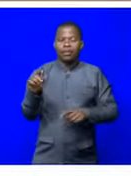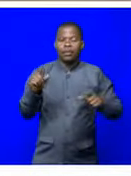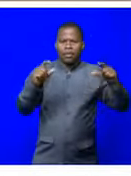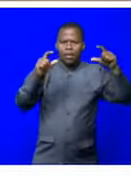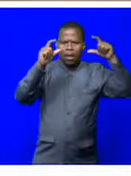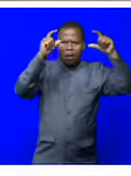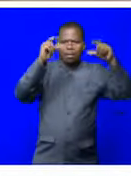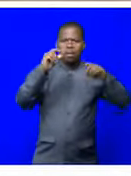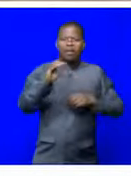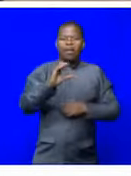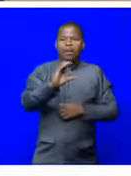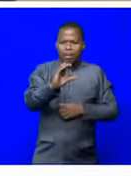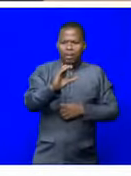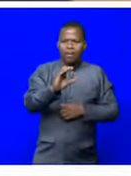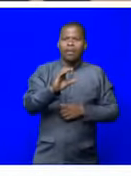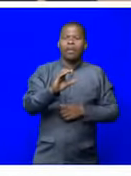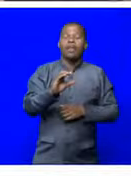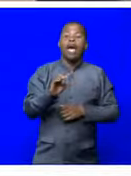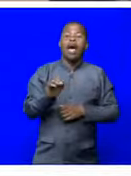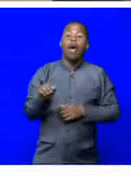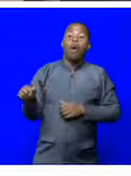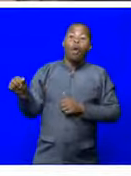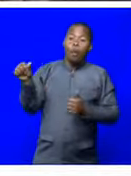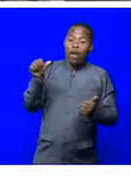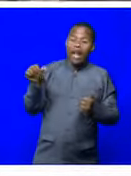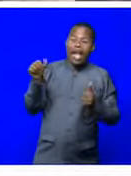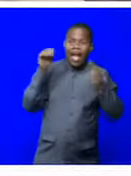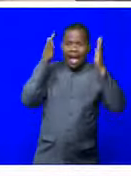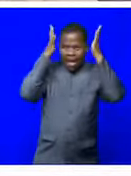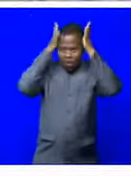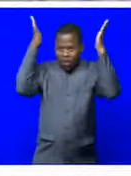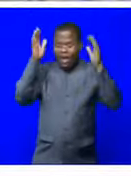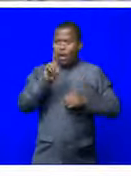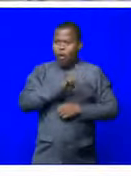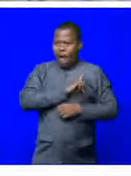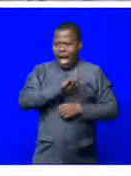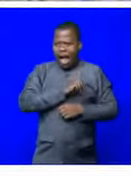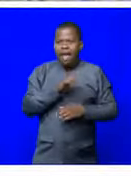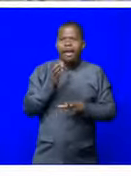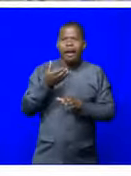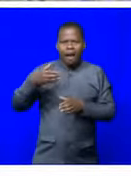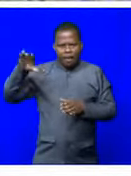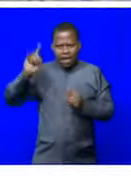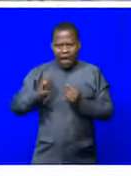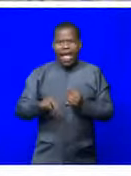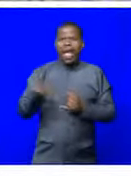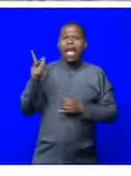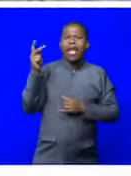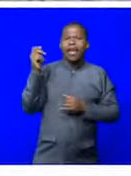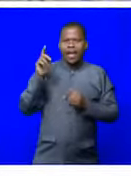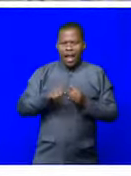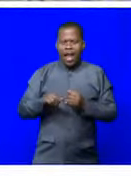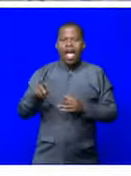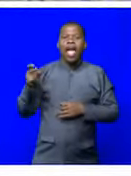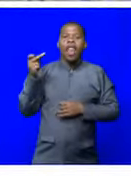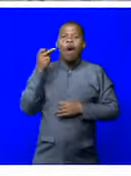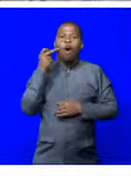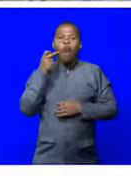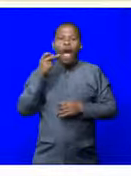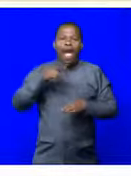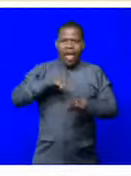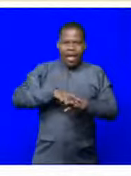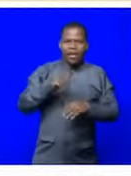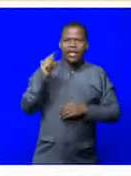ngemuva kwekumelela silo inkhosi Mswati wesithathu emcimbini wekubekwa kwabomengameli eveni leKenya kanye naseveni